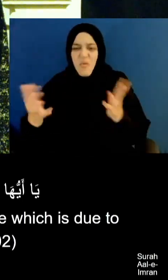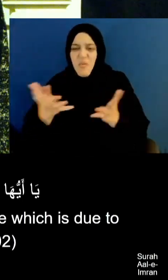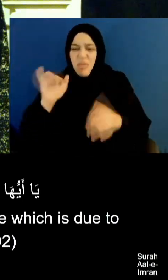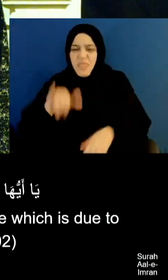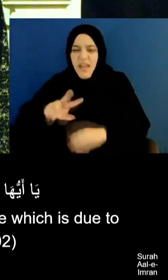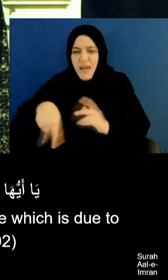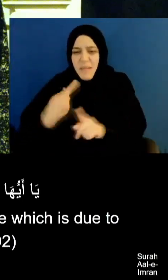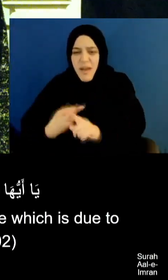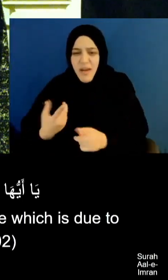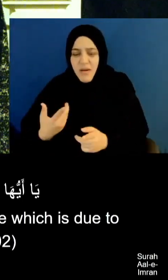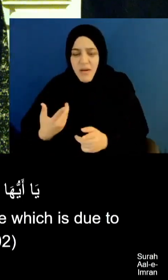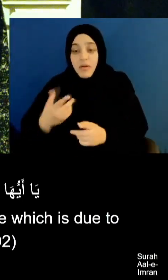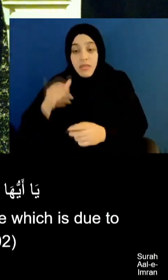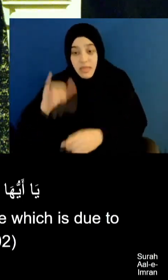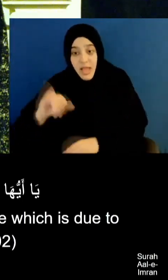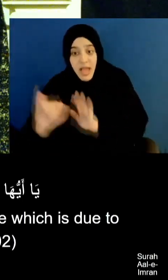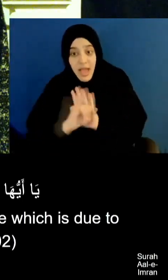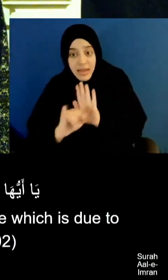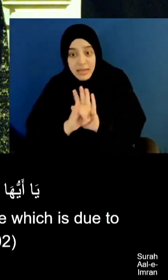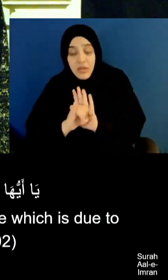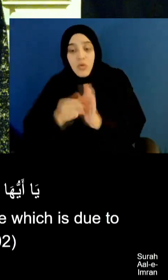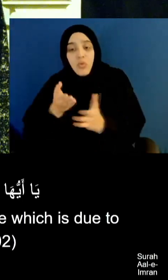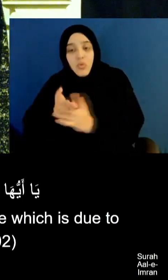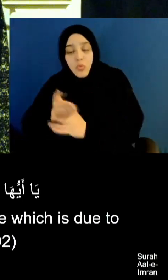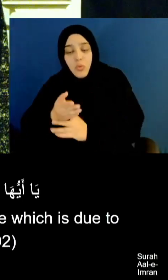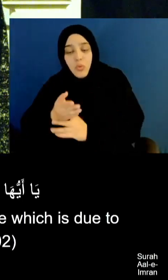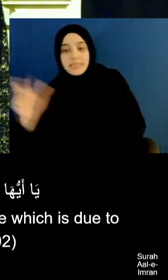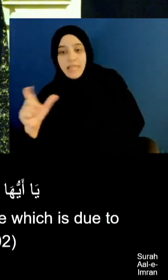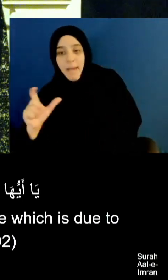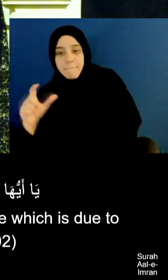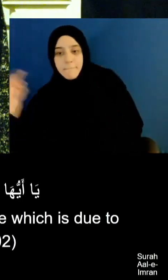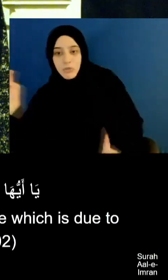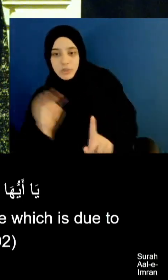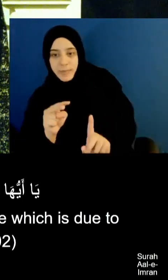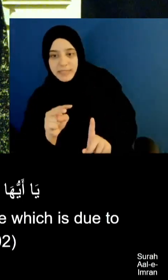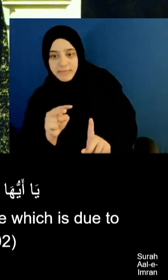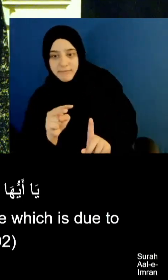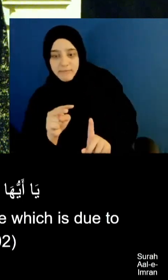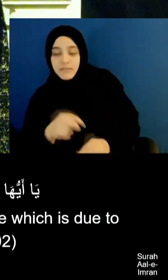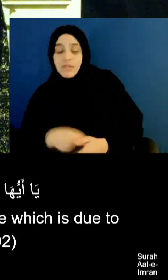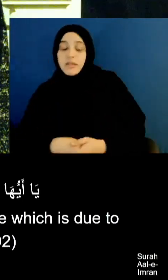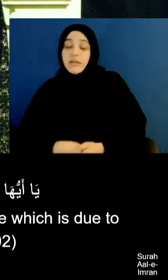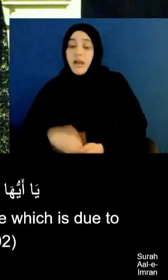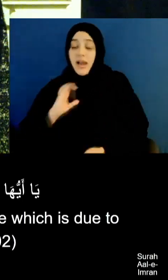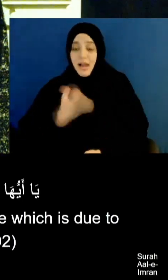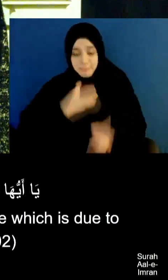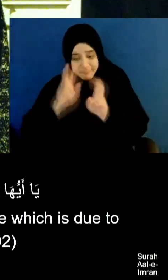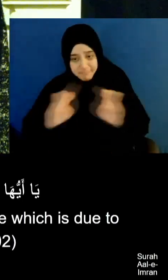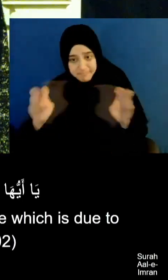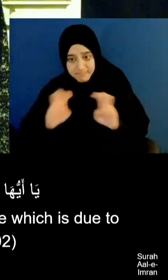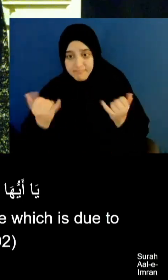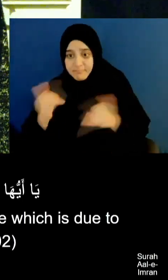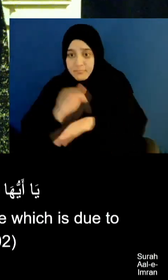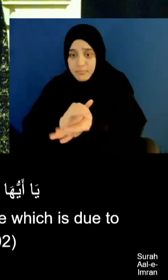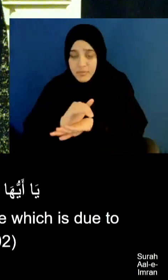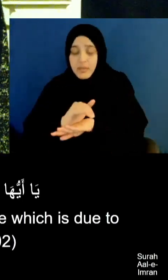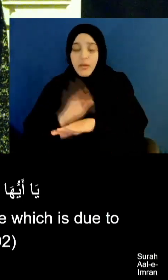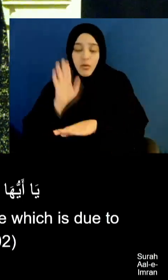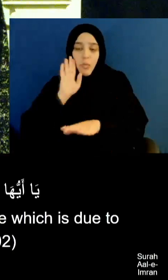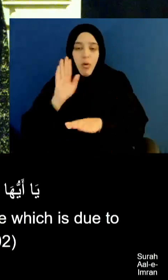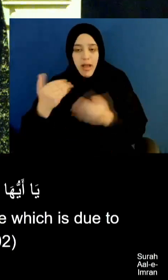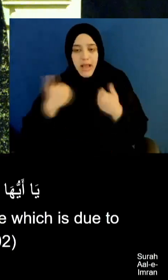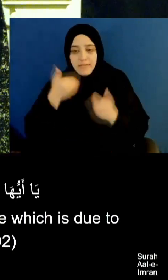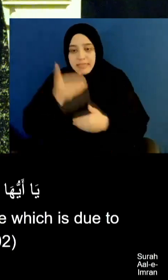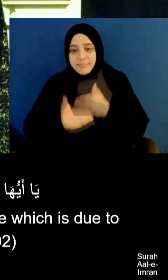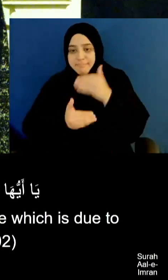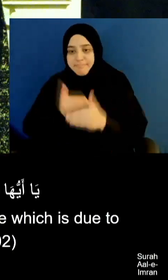the Islamic perspective. Our examination of tonight will be of the following stages. First